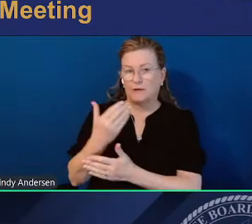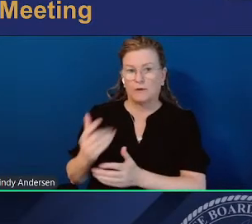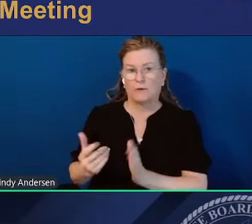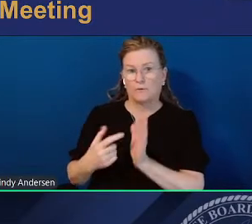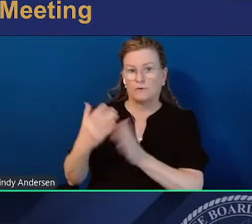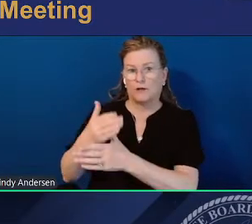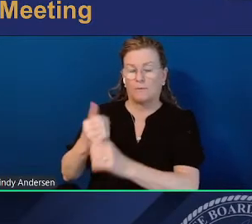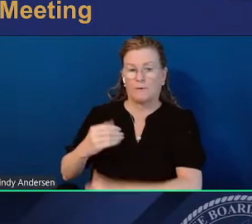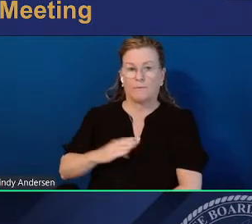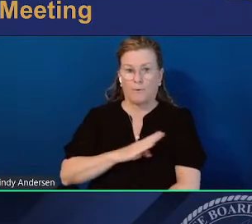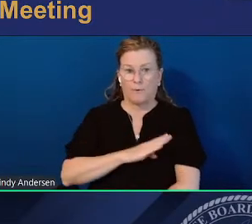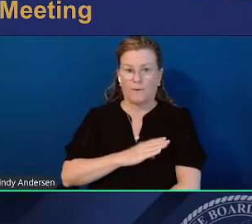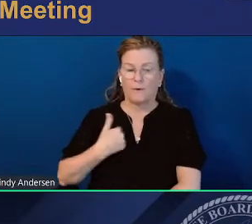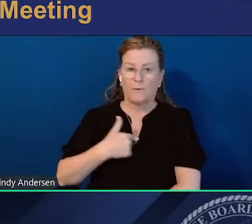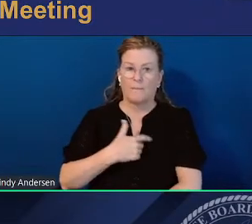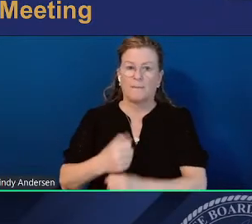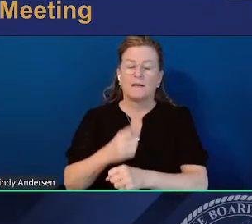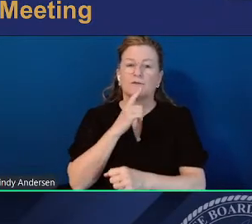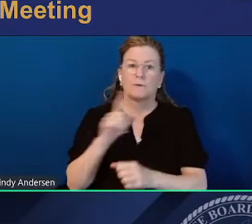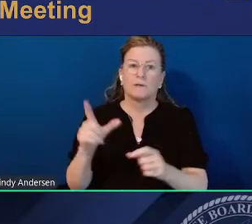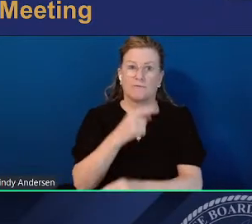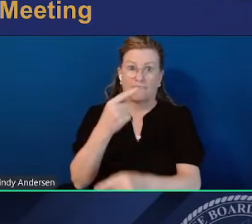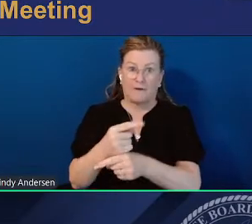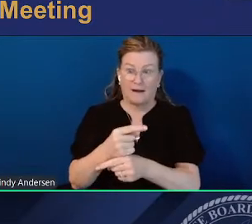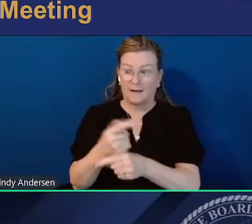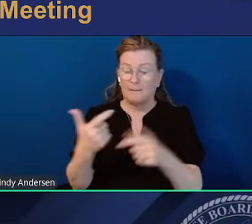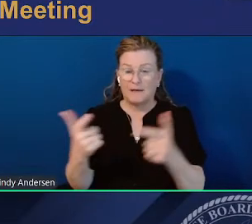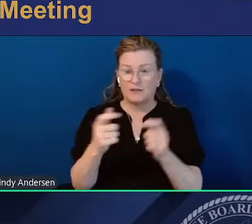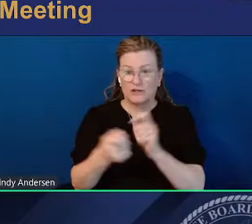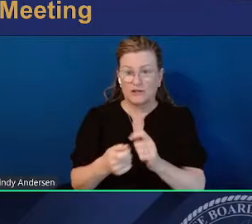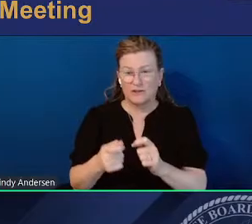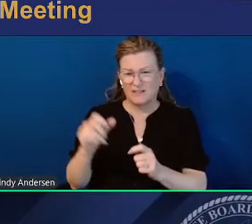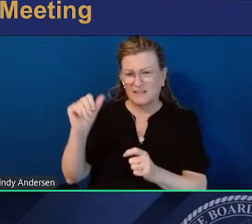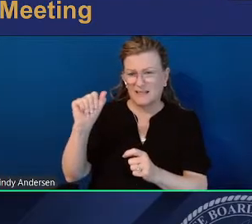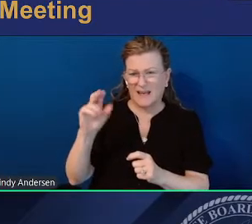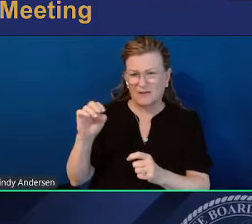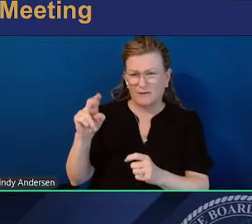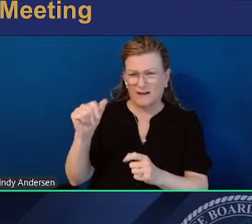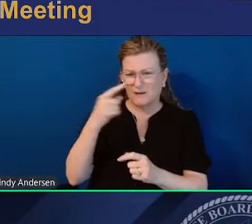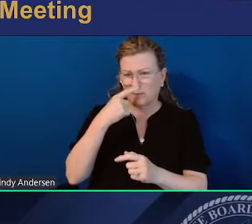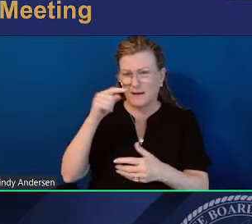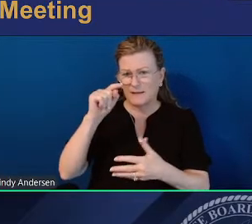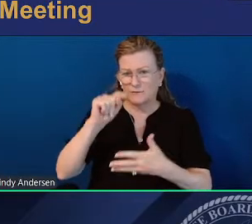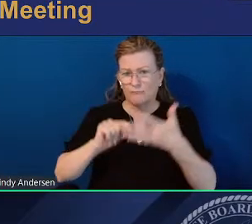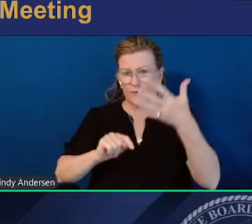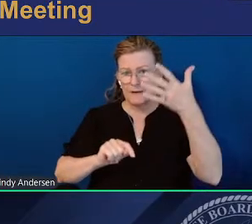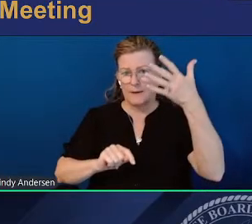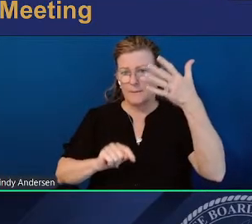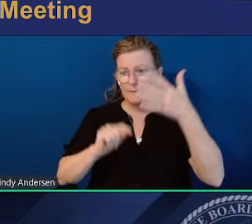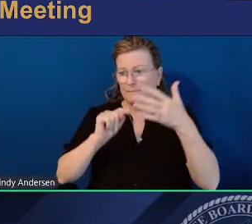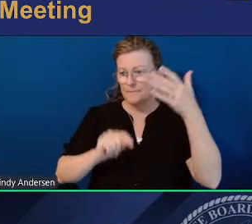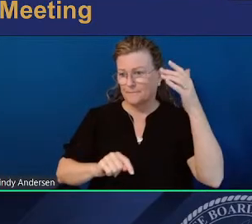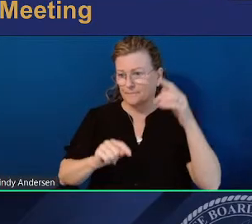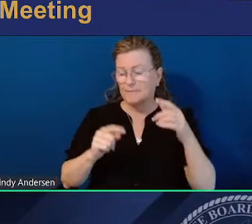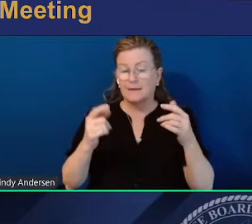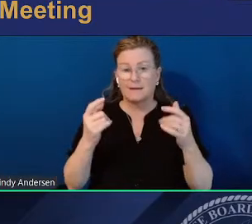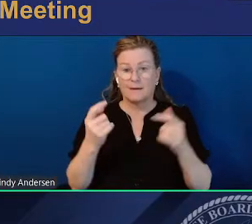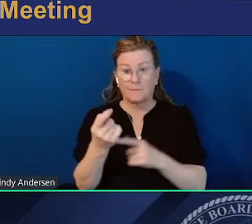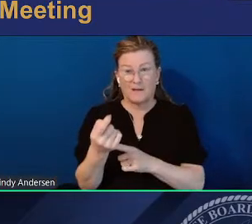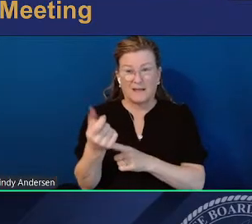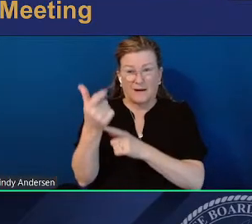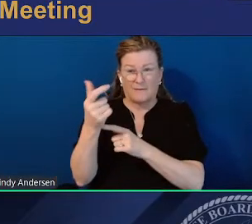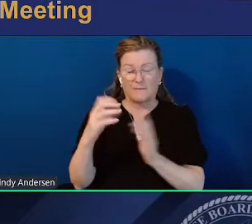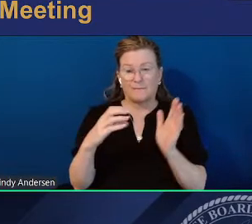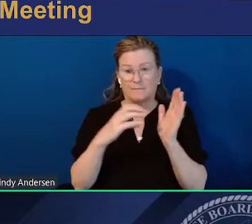did it right. So the major changes you're going to see, Andrea, if you wouldn't mind scrolling down, we have gotten rid of essentially